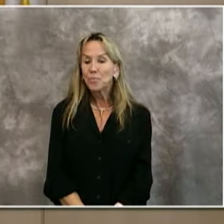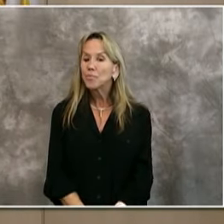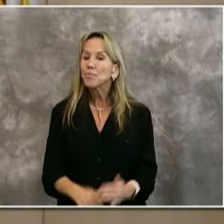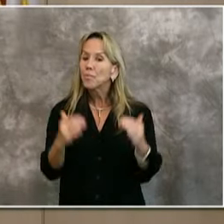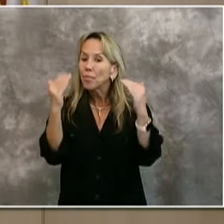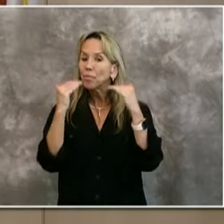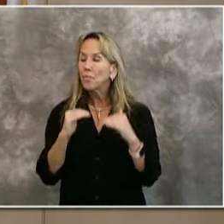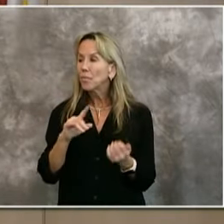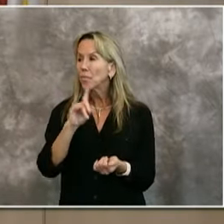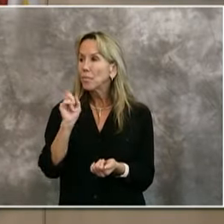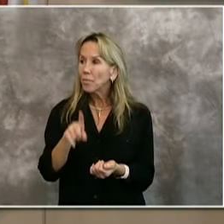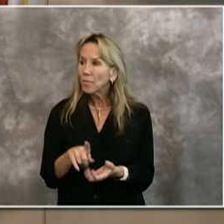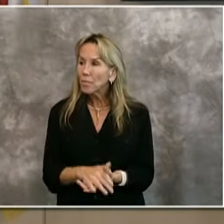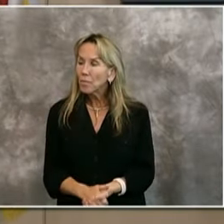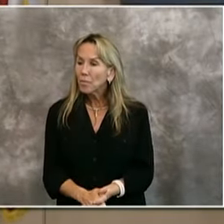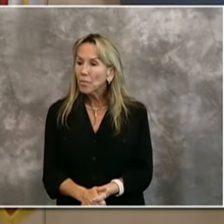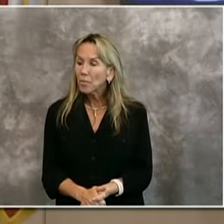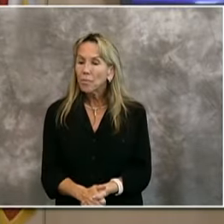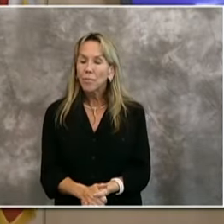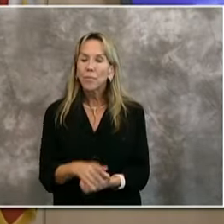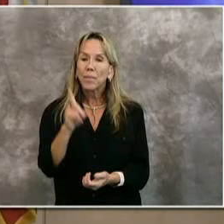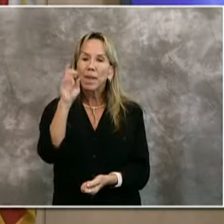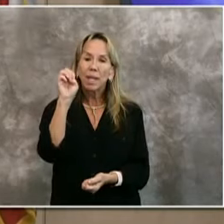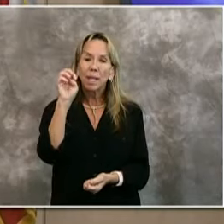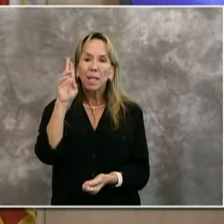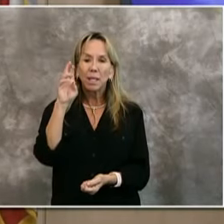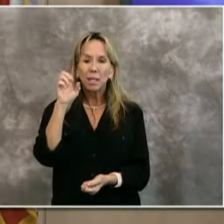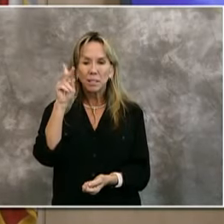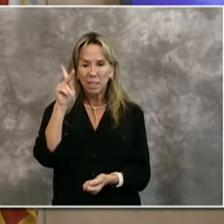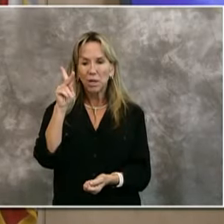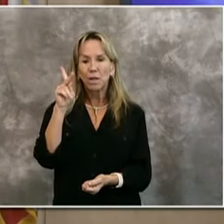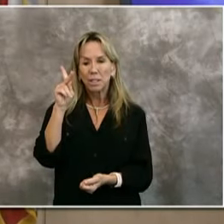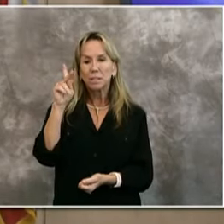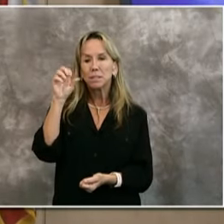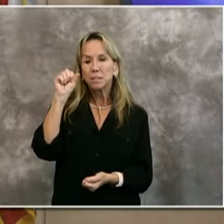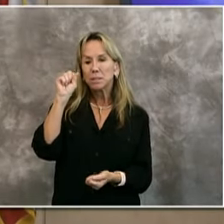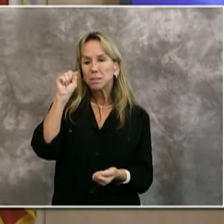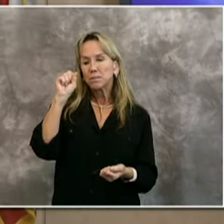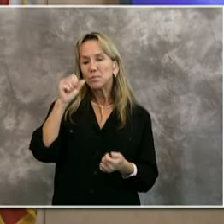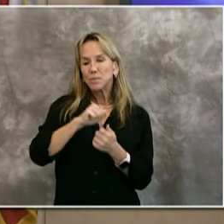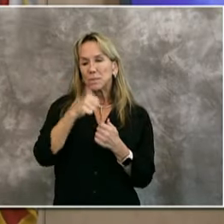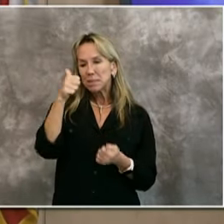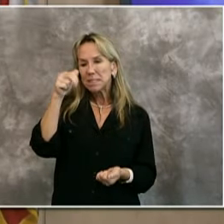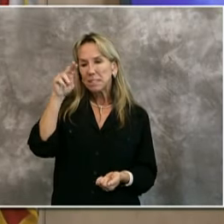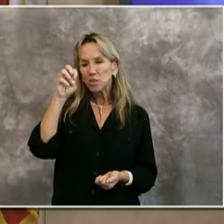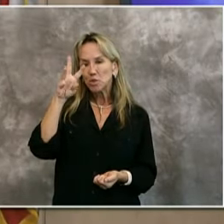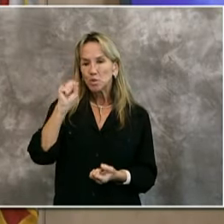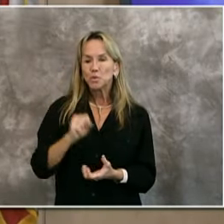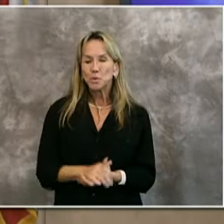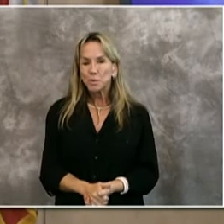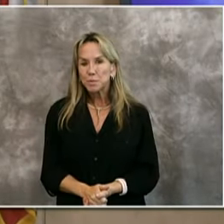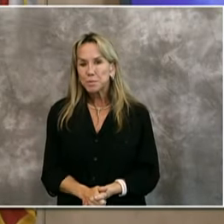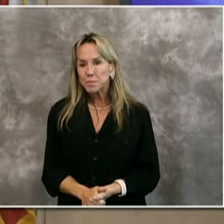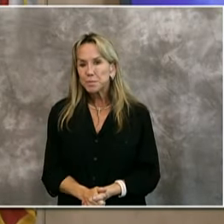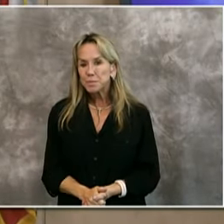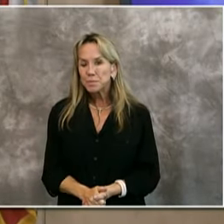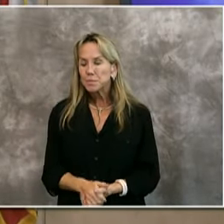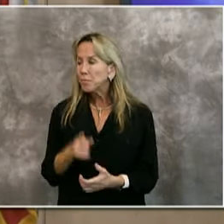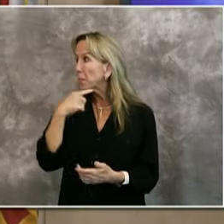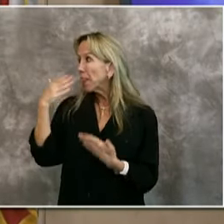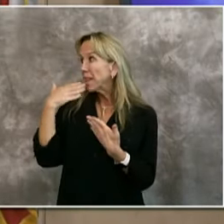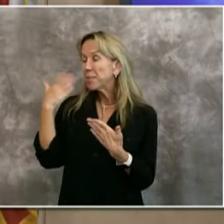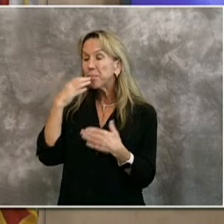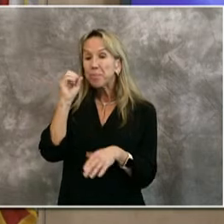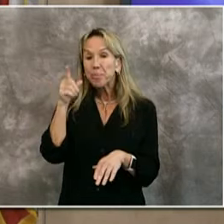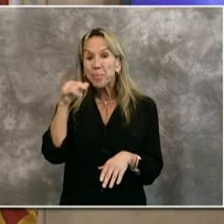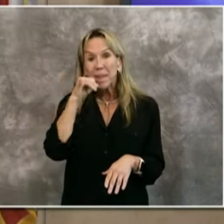Okay, next question. Derek Stahl with 10 News. Please state your question. Hi there, thank you.